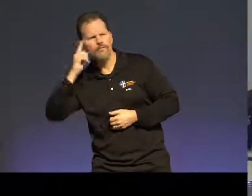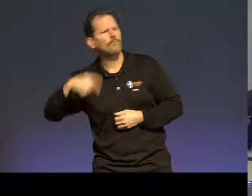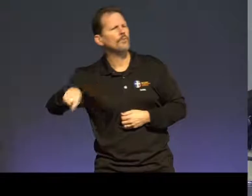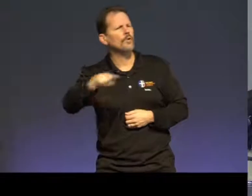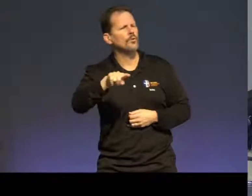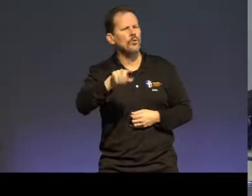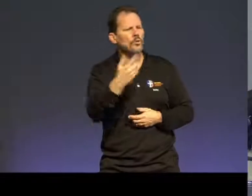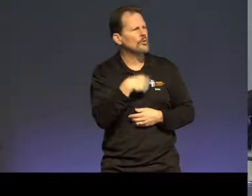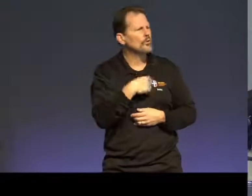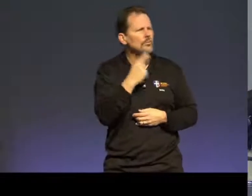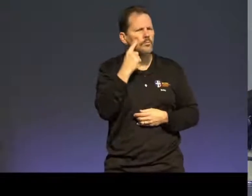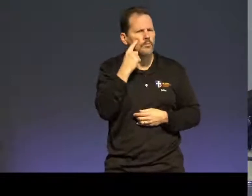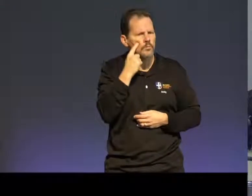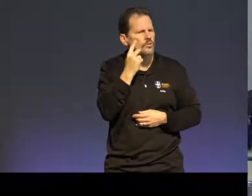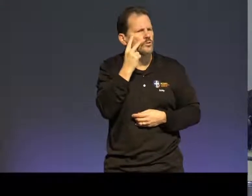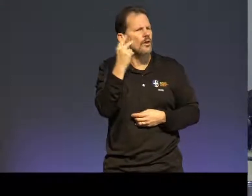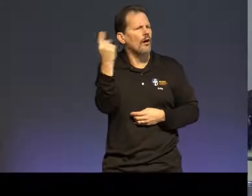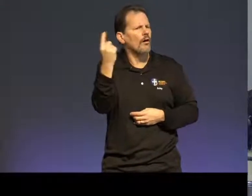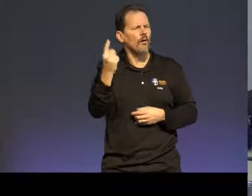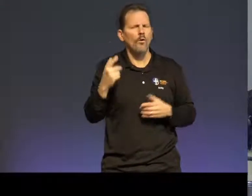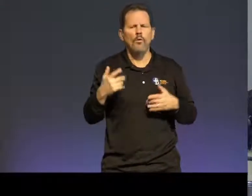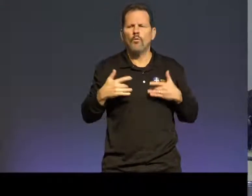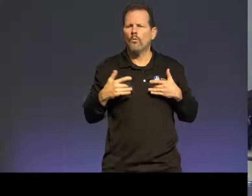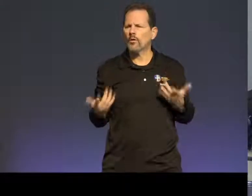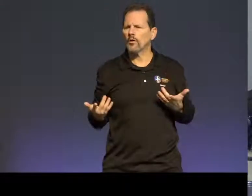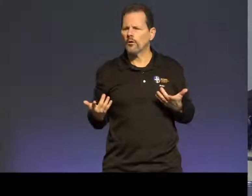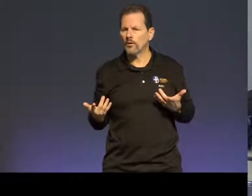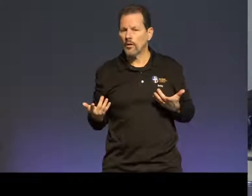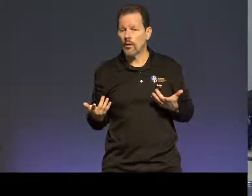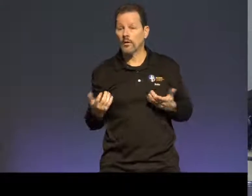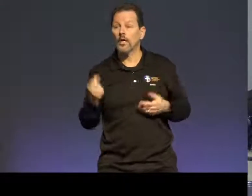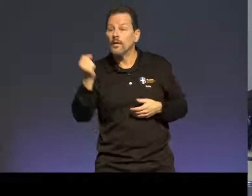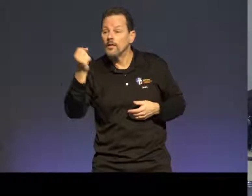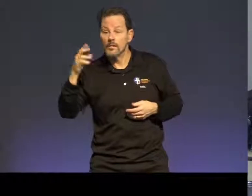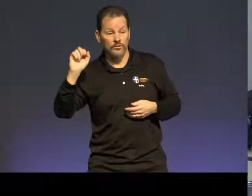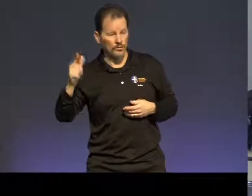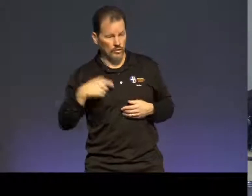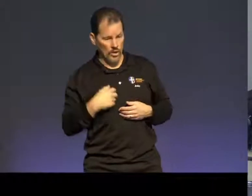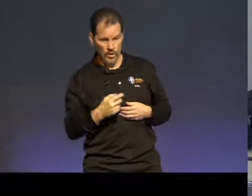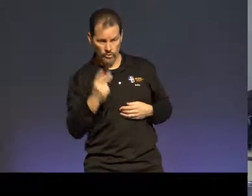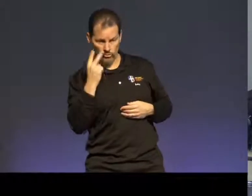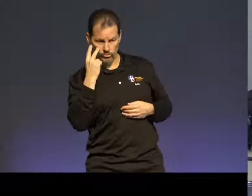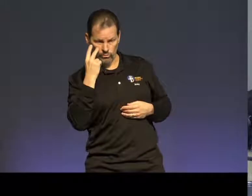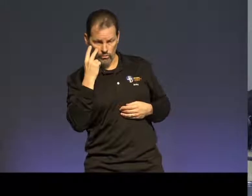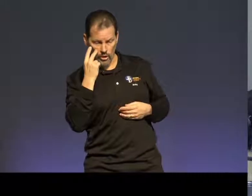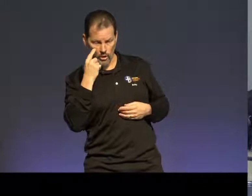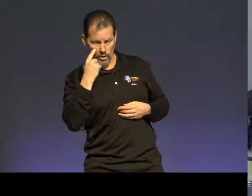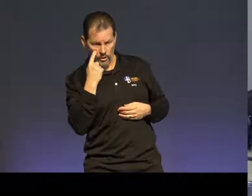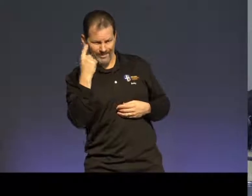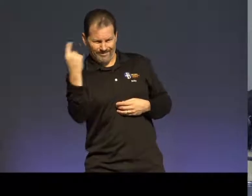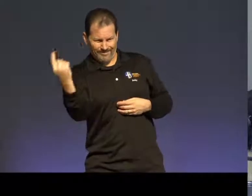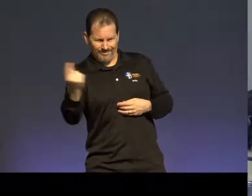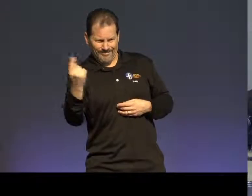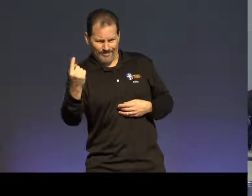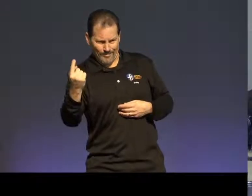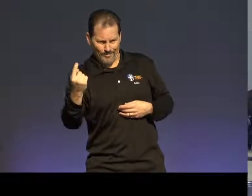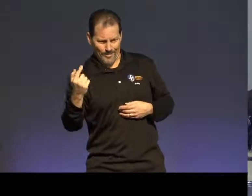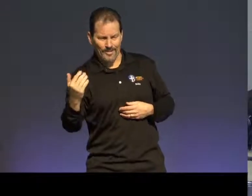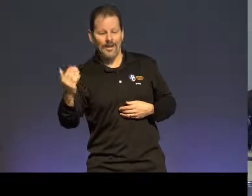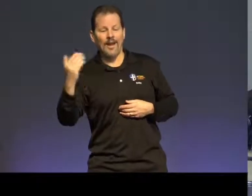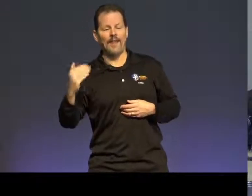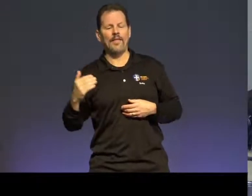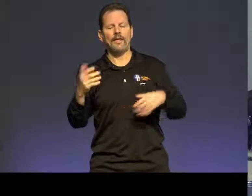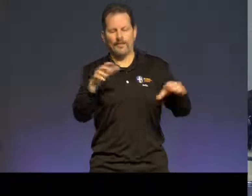You see, the Bible gives us two places here where something is seen and there is a response that happens in both cases, and both times it's the wrong